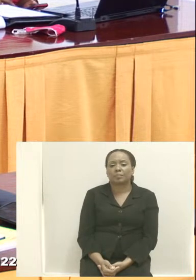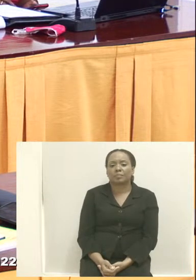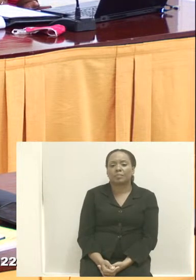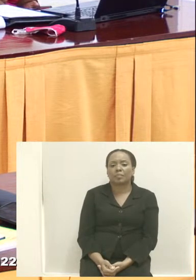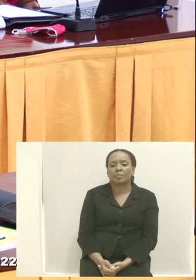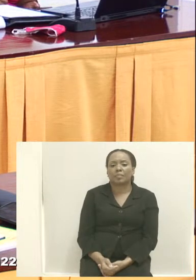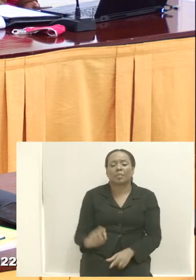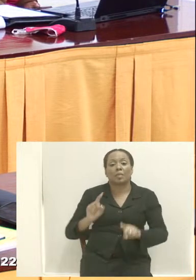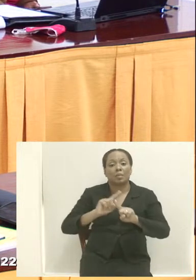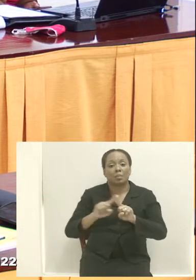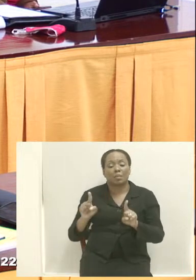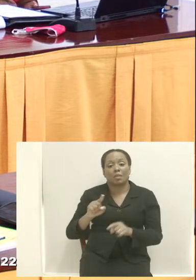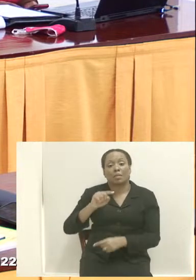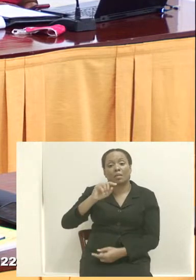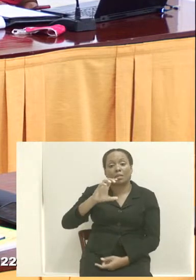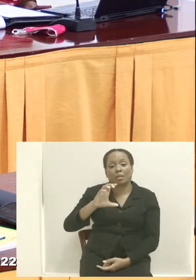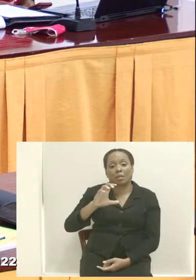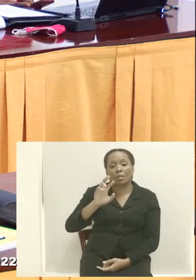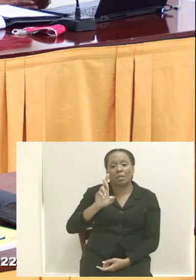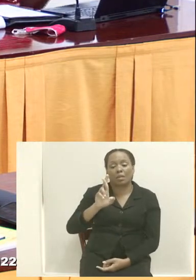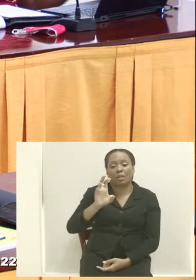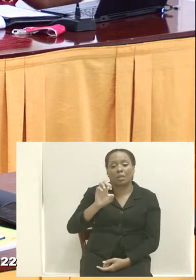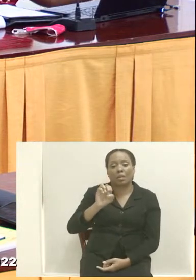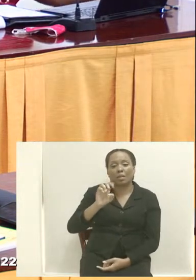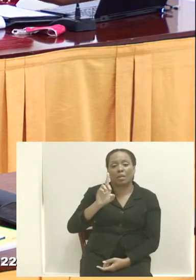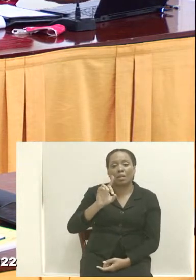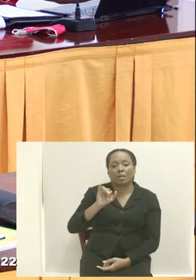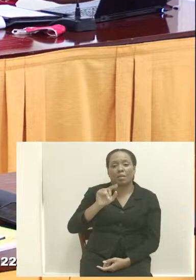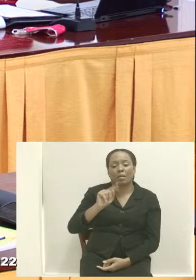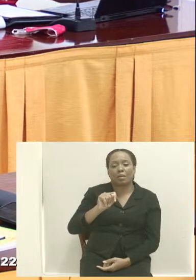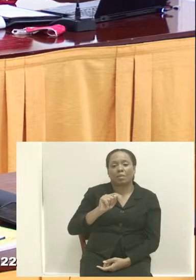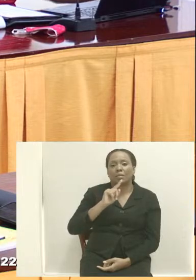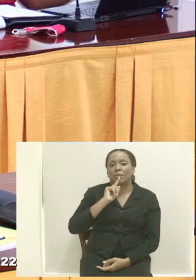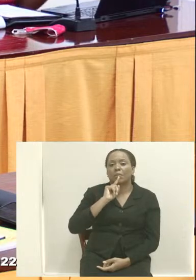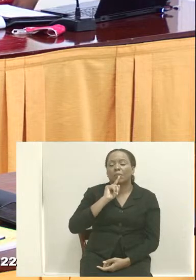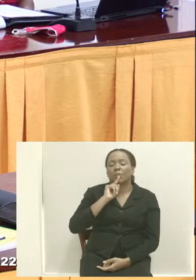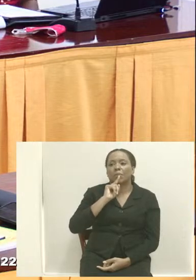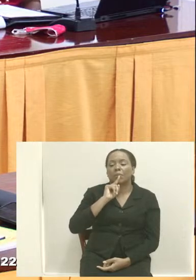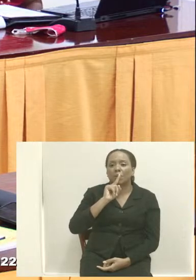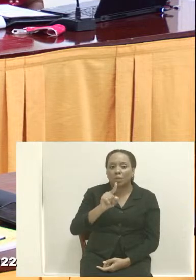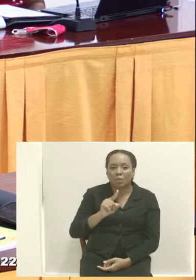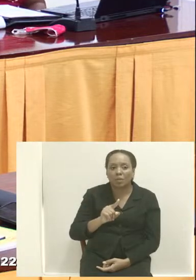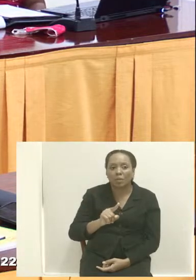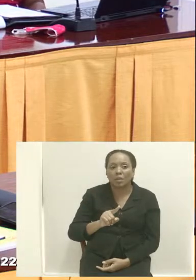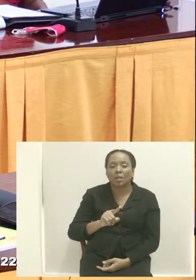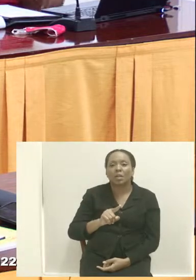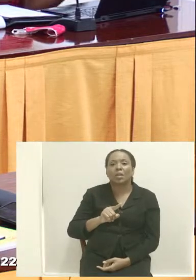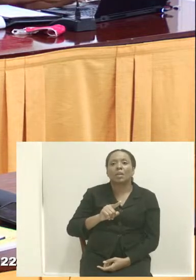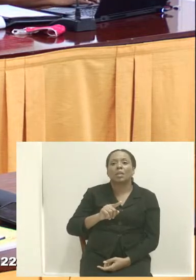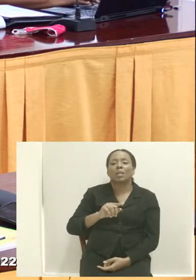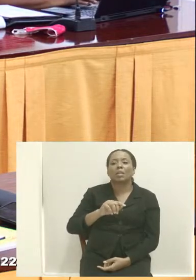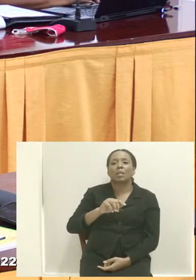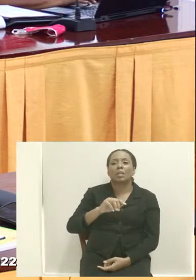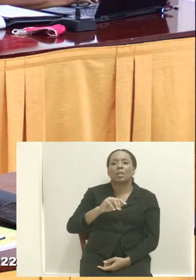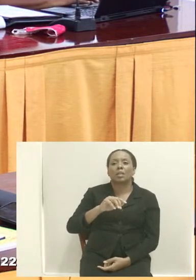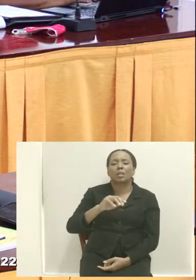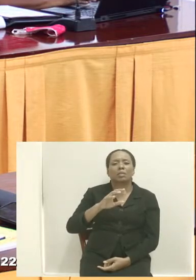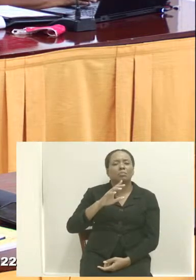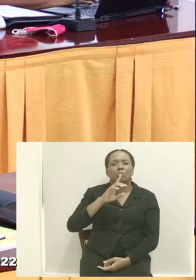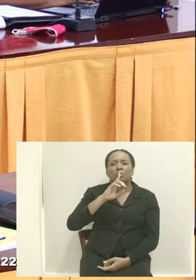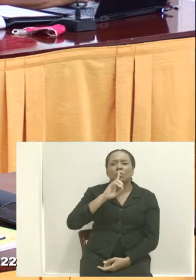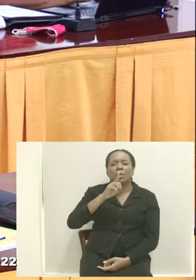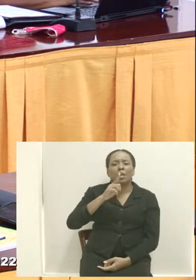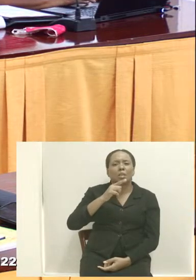my mind as the minister, and certainly as part of the policy developmental work of the